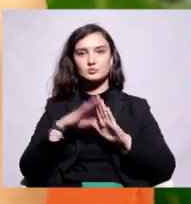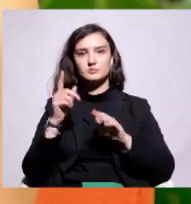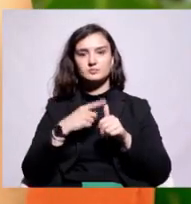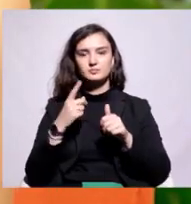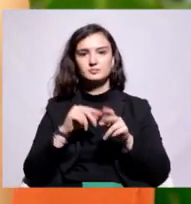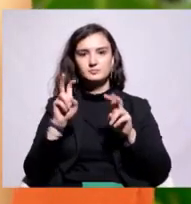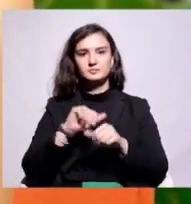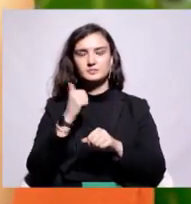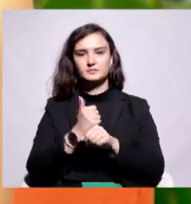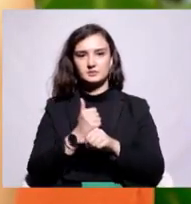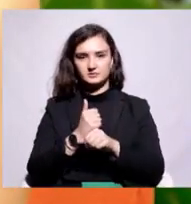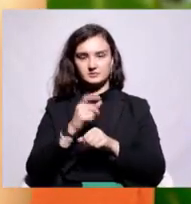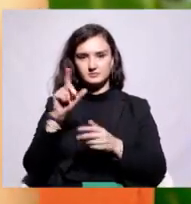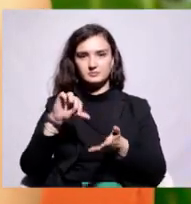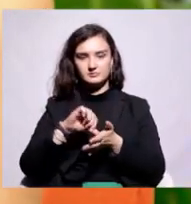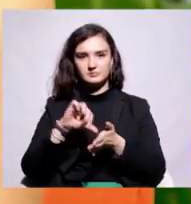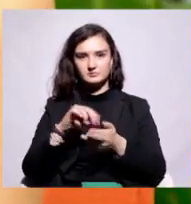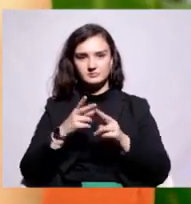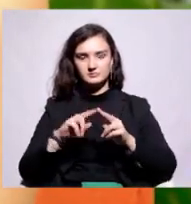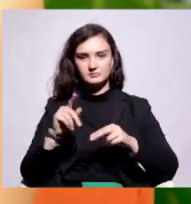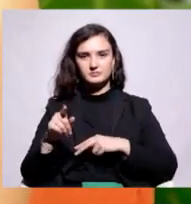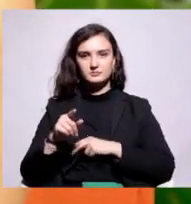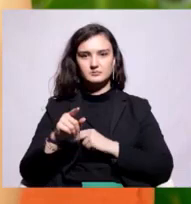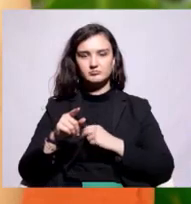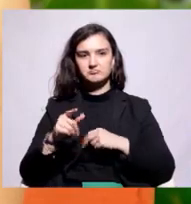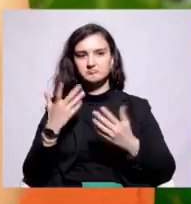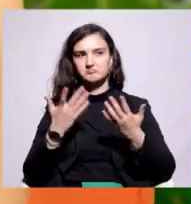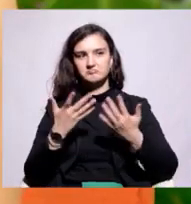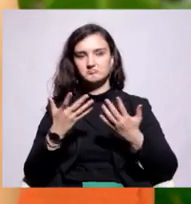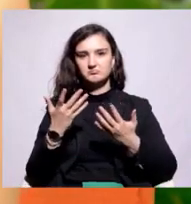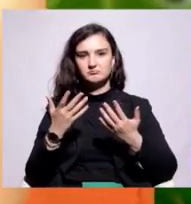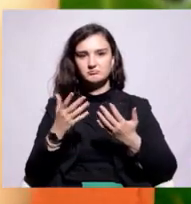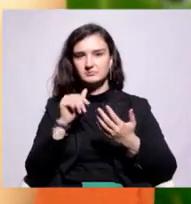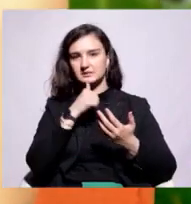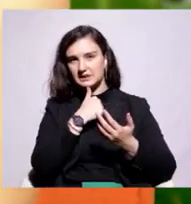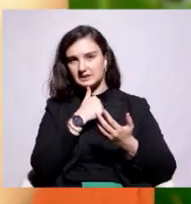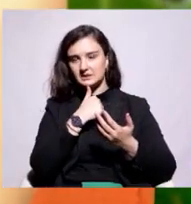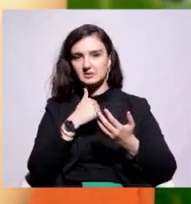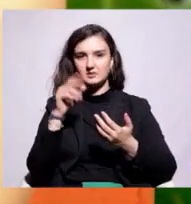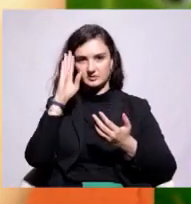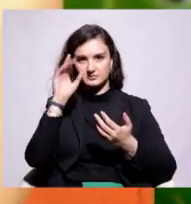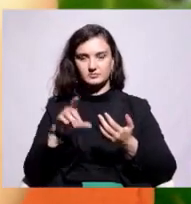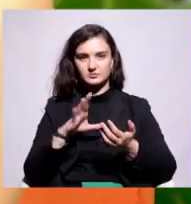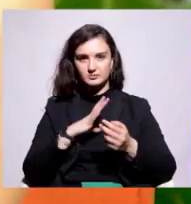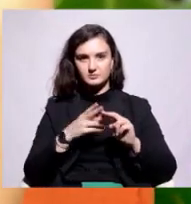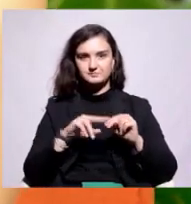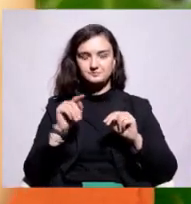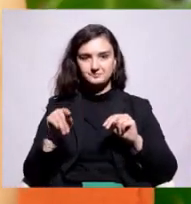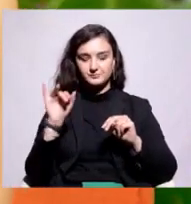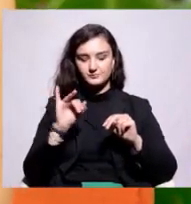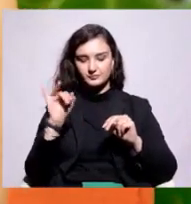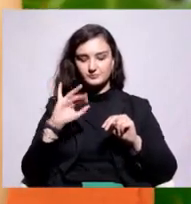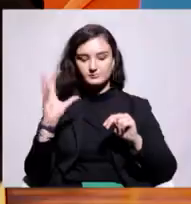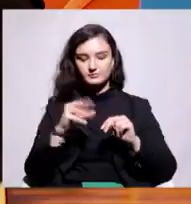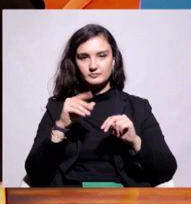of the main character, a pleasant, if rather lazy, man. In the years since the